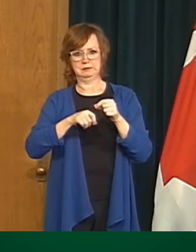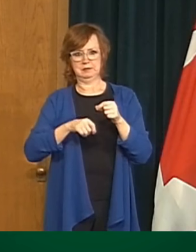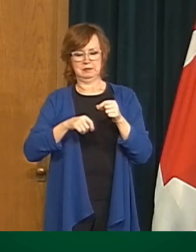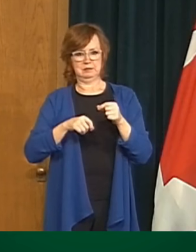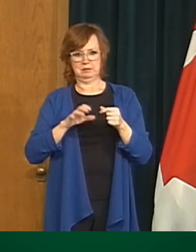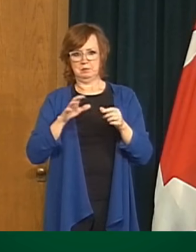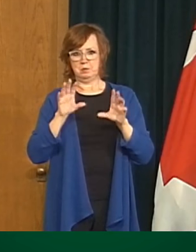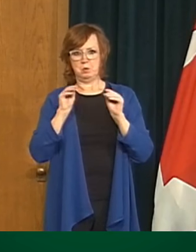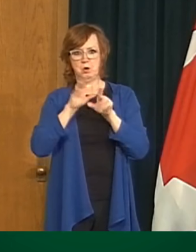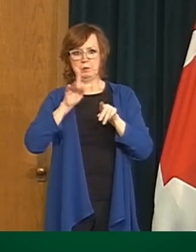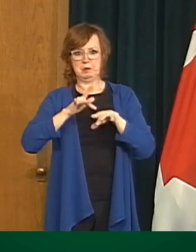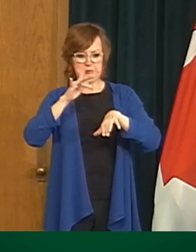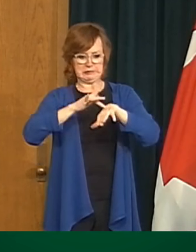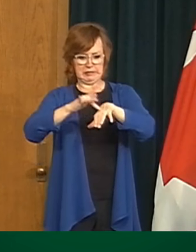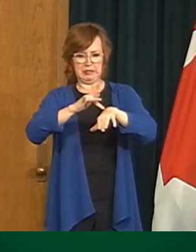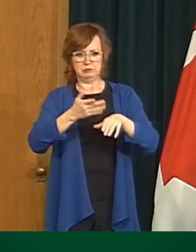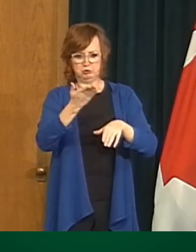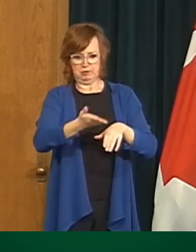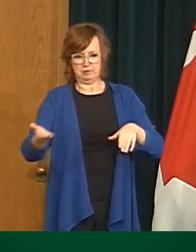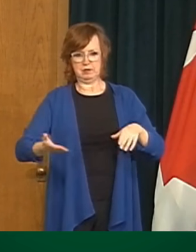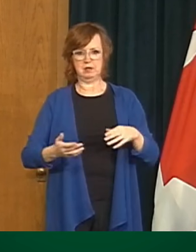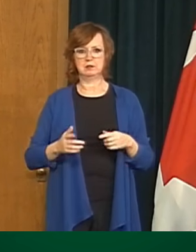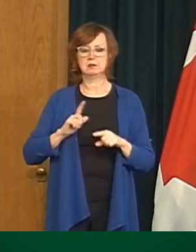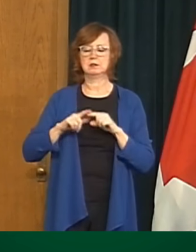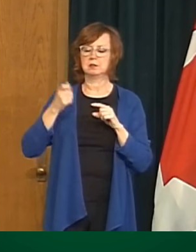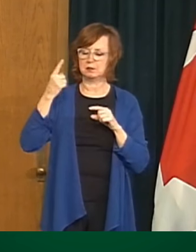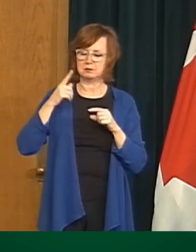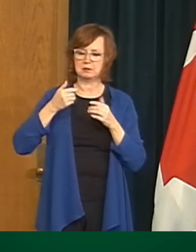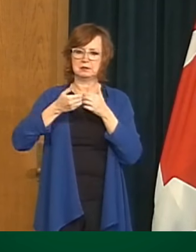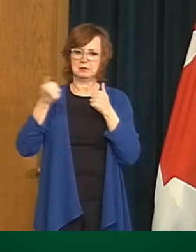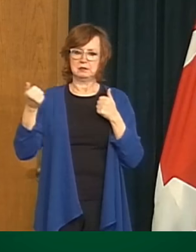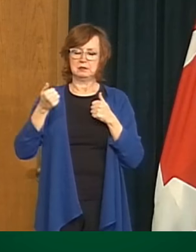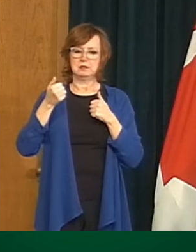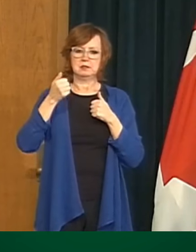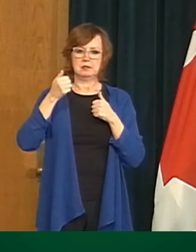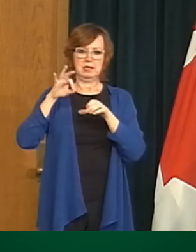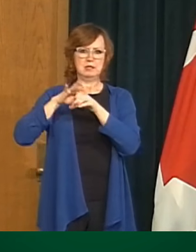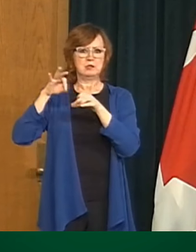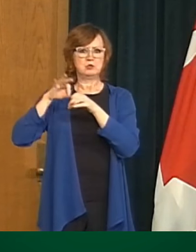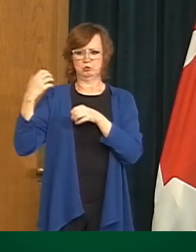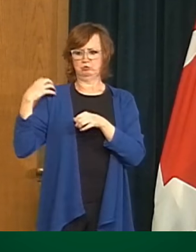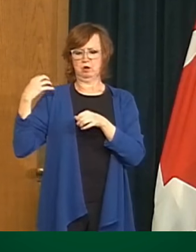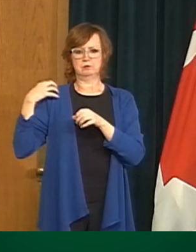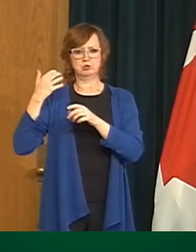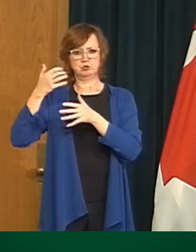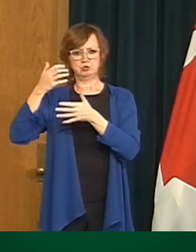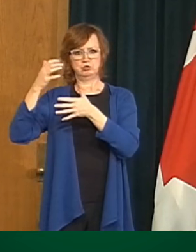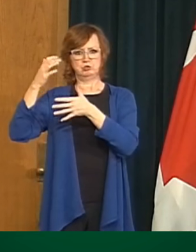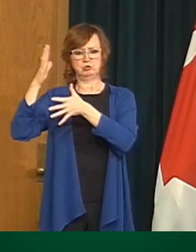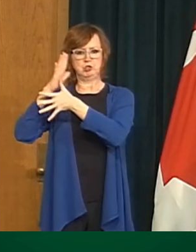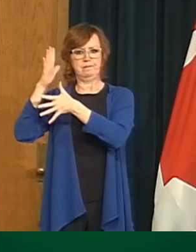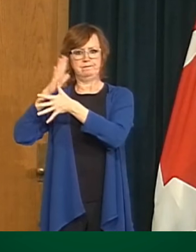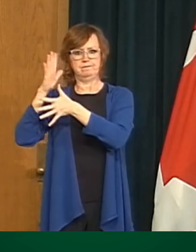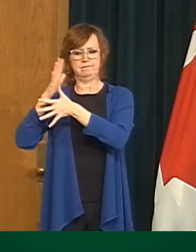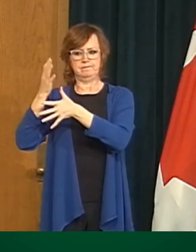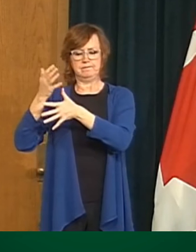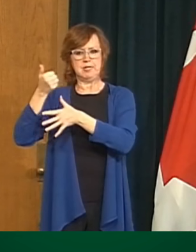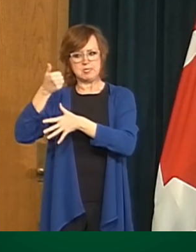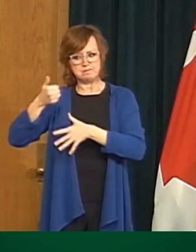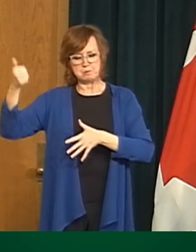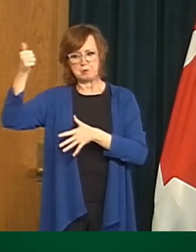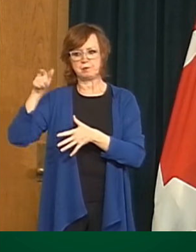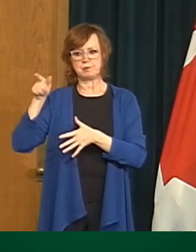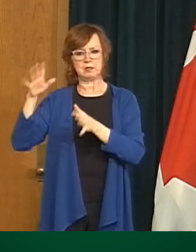Electoral Officer has made, he is an independent officer of the Legislative Assembly, and those are decisions that he would have